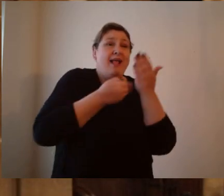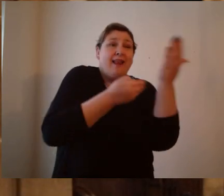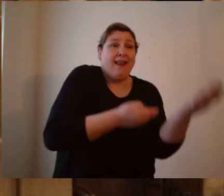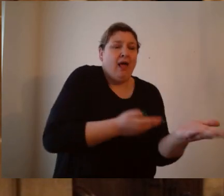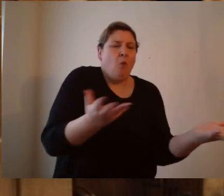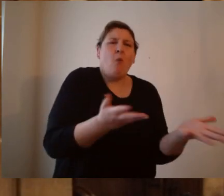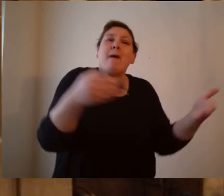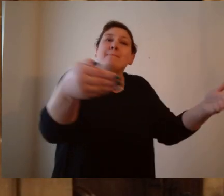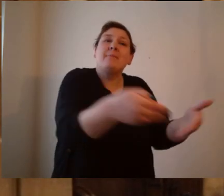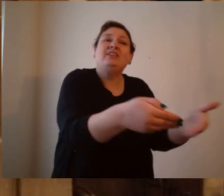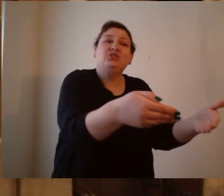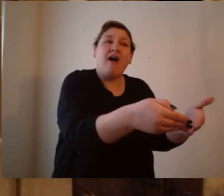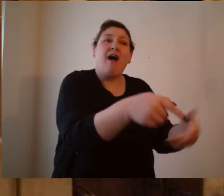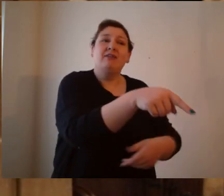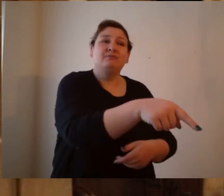in a manger."